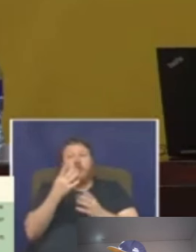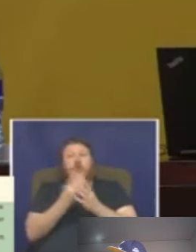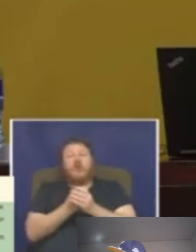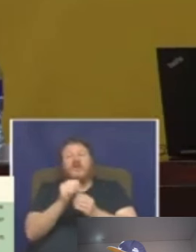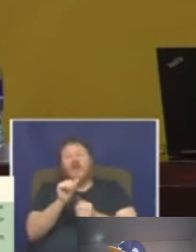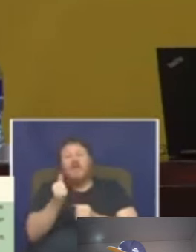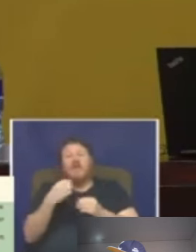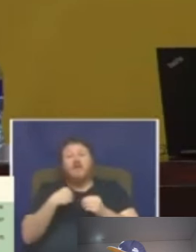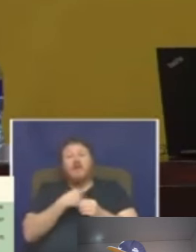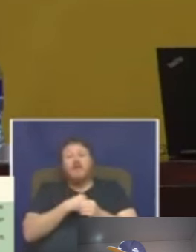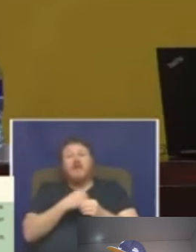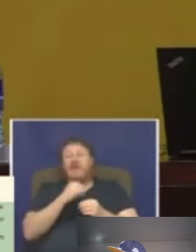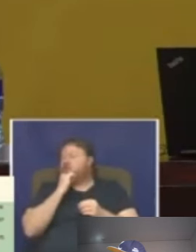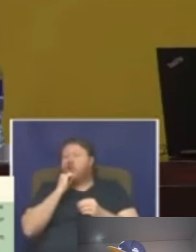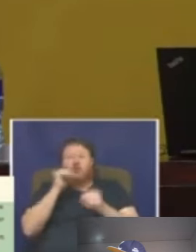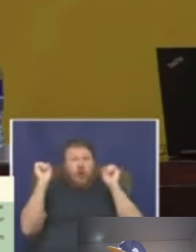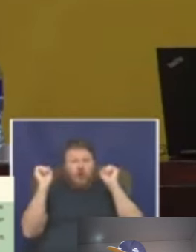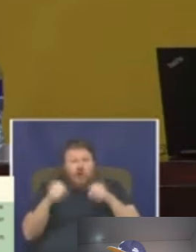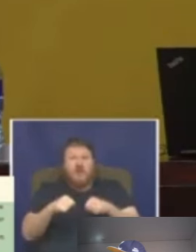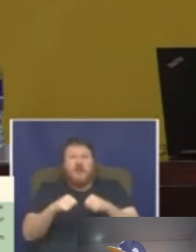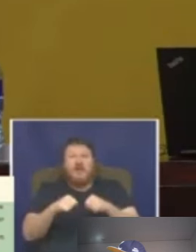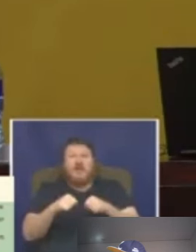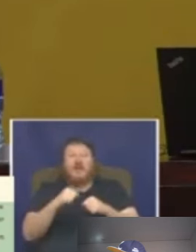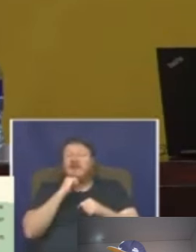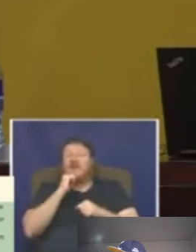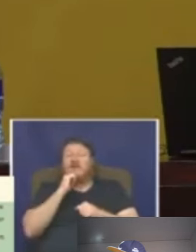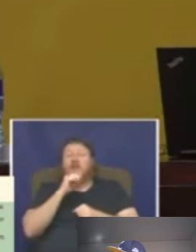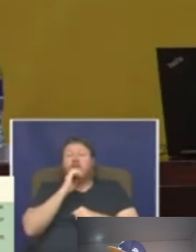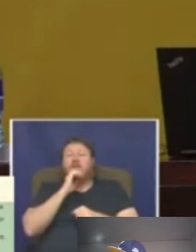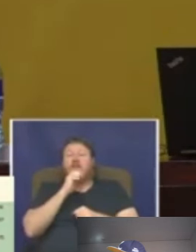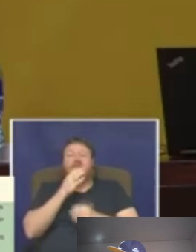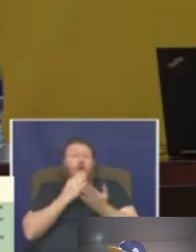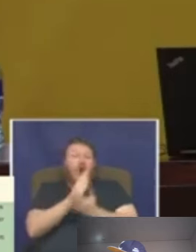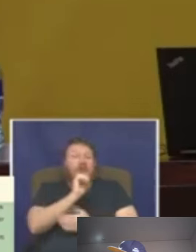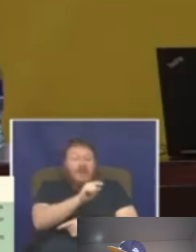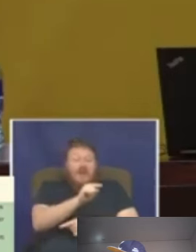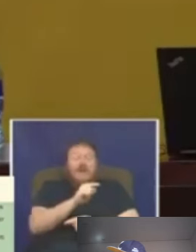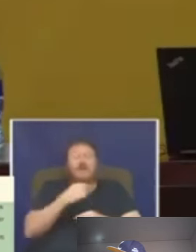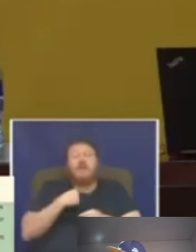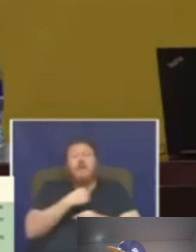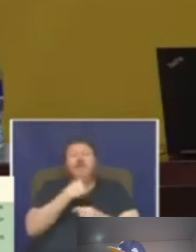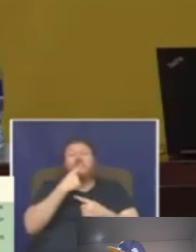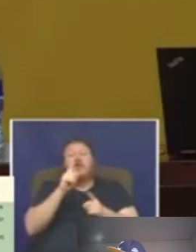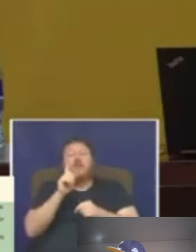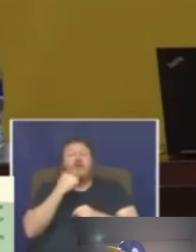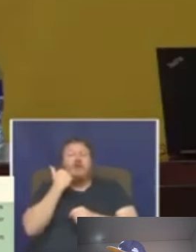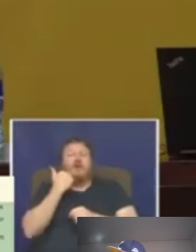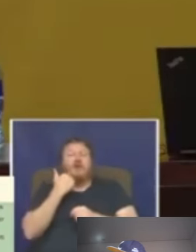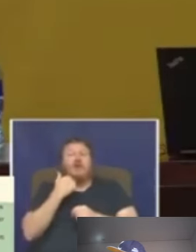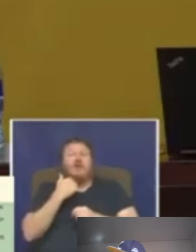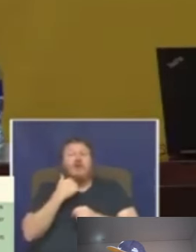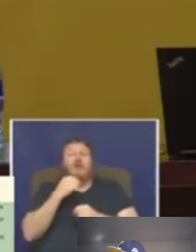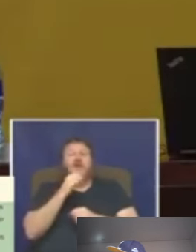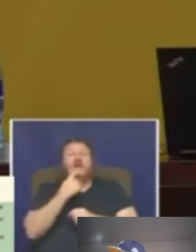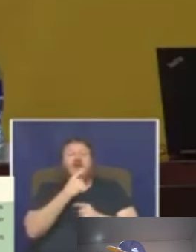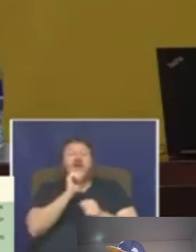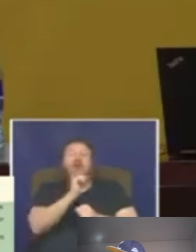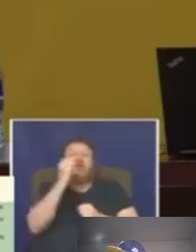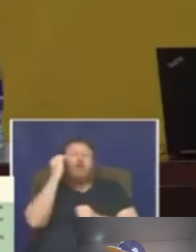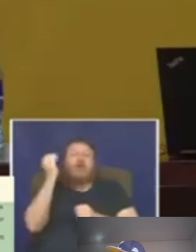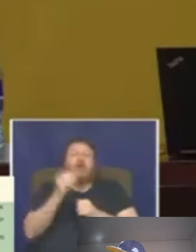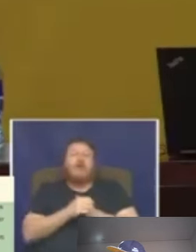other members, vehemently disagree. That doesn't take away from the right of this member to air his views. Honourable de Blok van Scheltinger,